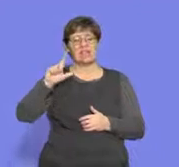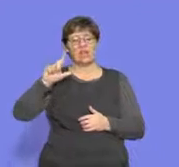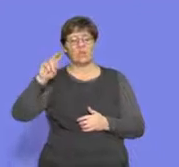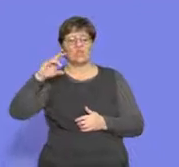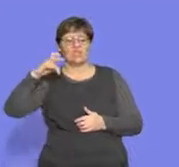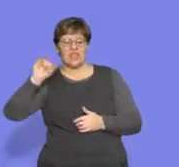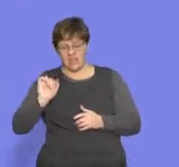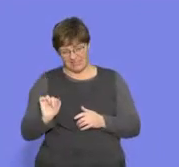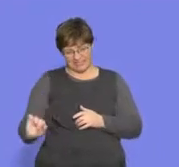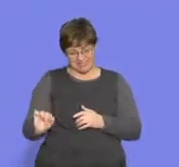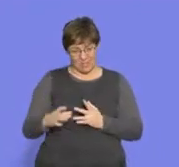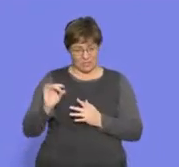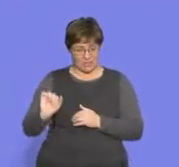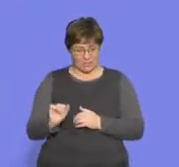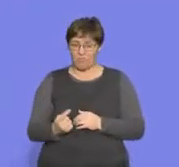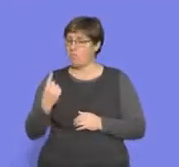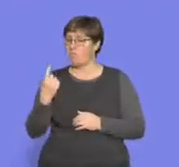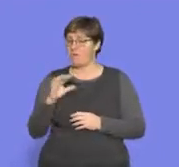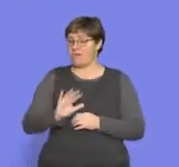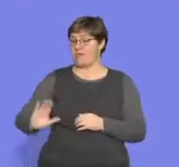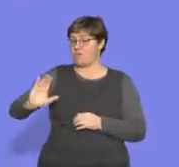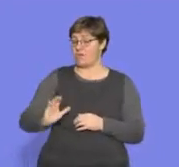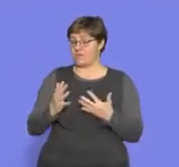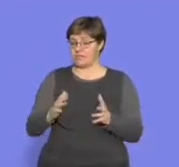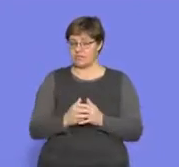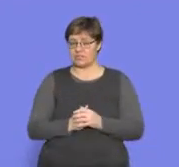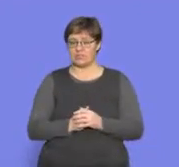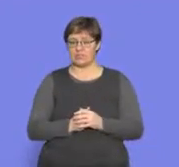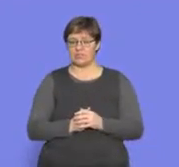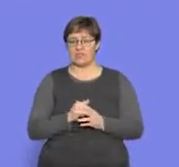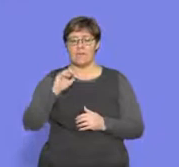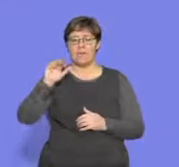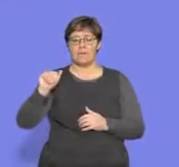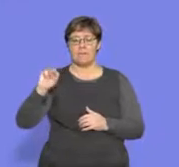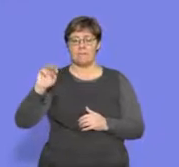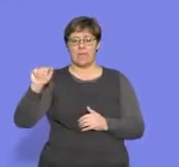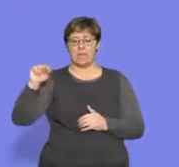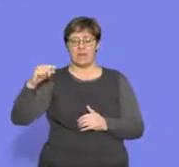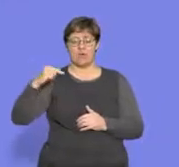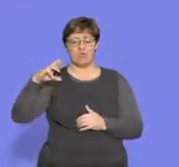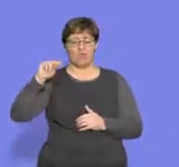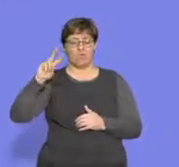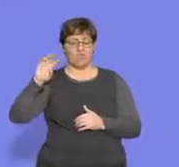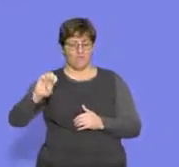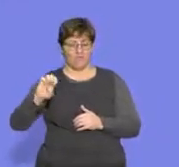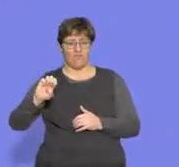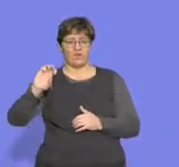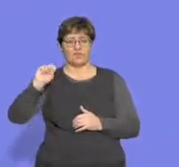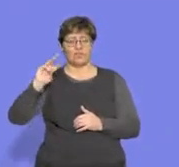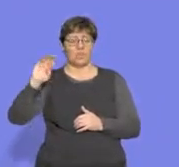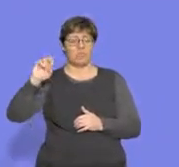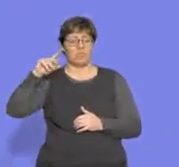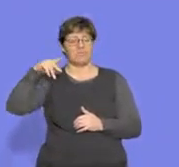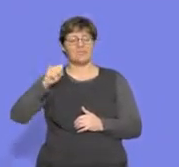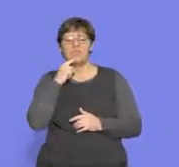which is unique to South Africa, and it's only one predominant area. You've got your mangrove swamps, which are areas where rivers meet